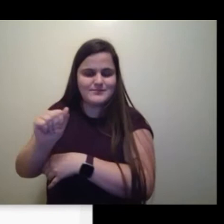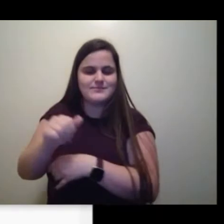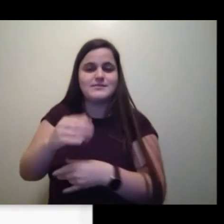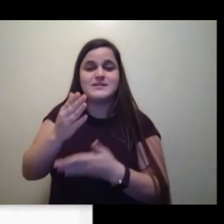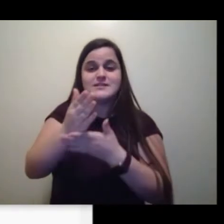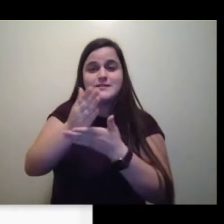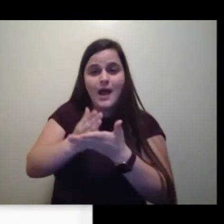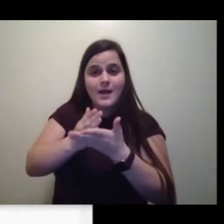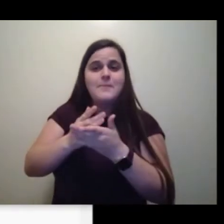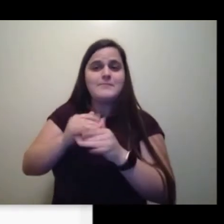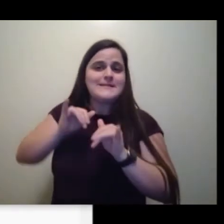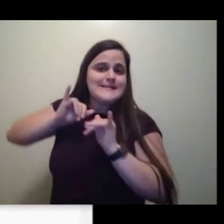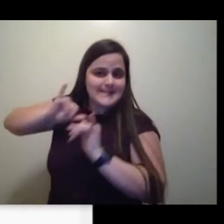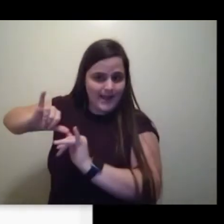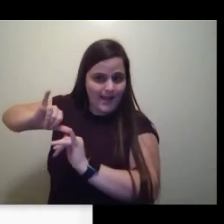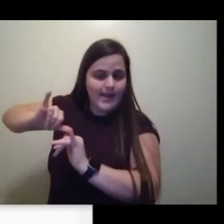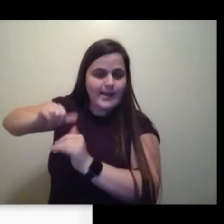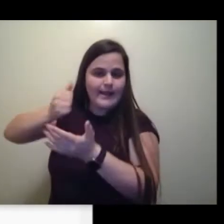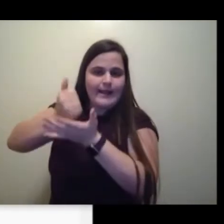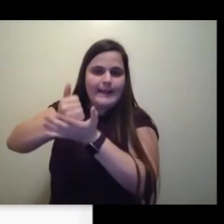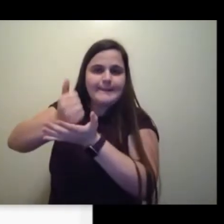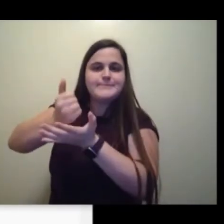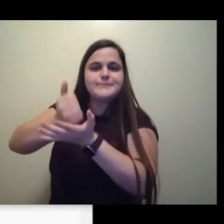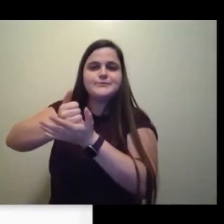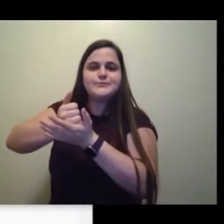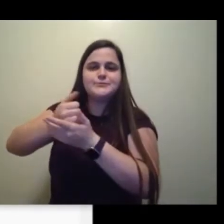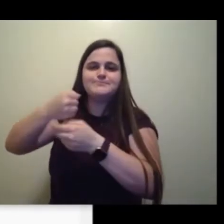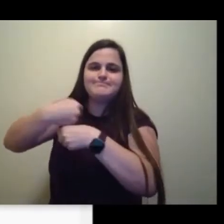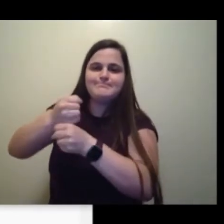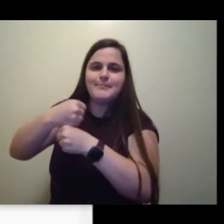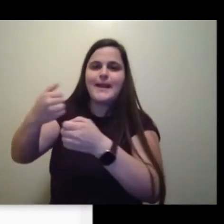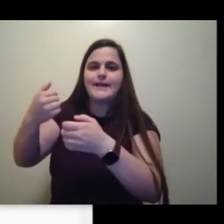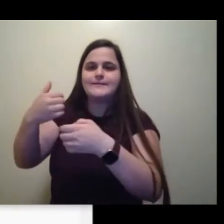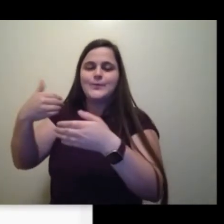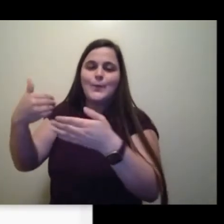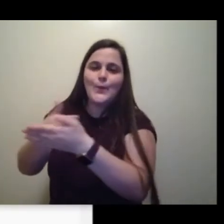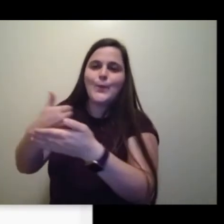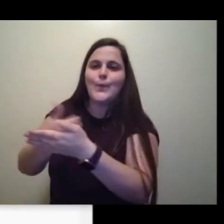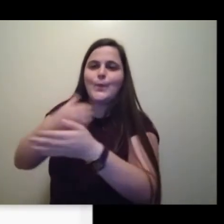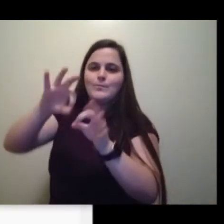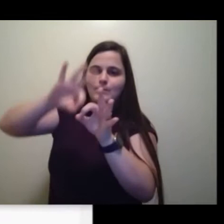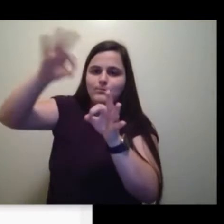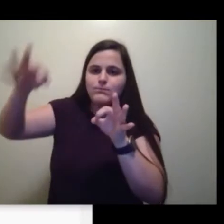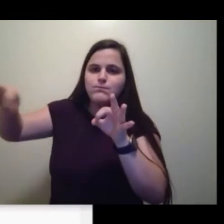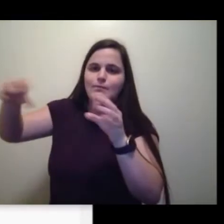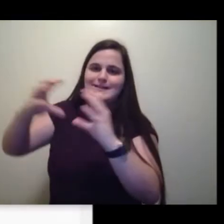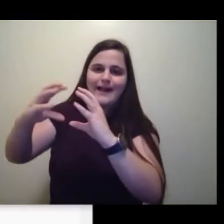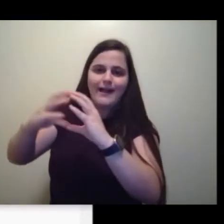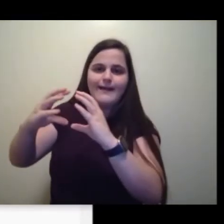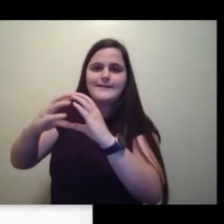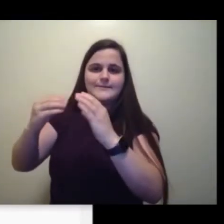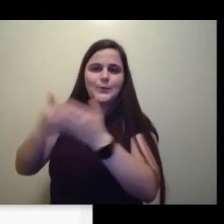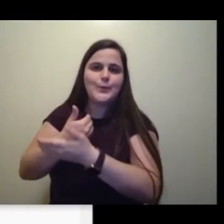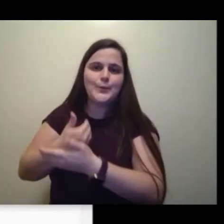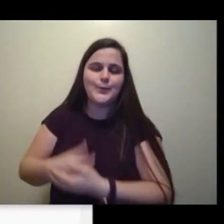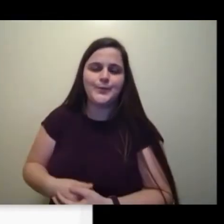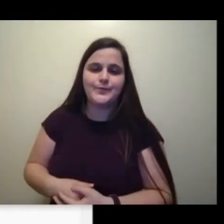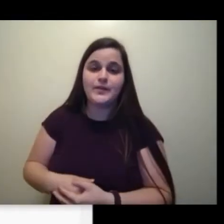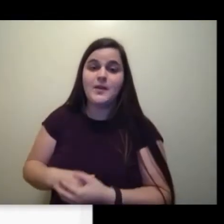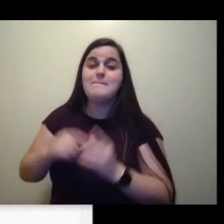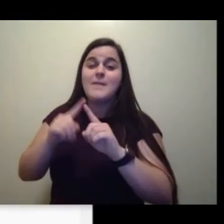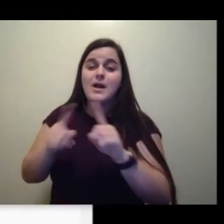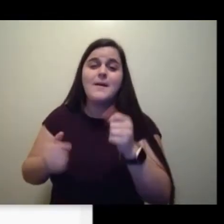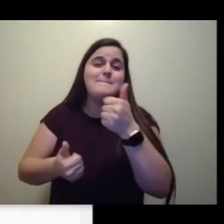acids remain in these cells and are used to synthesize intestinal enzymes and new cells.